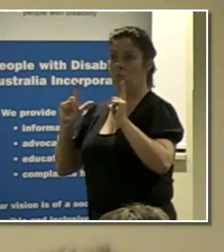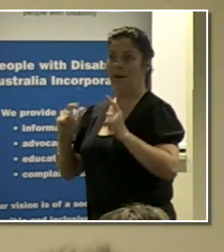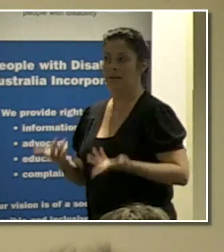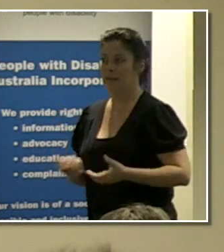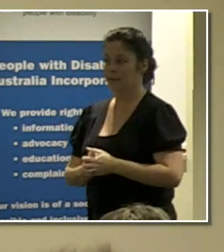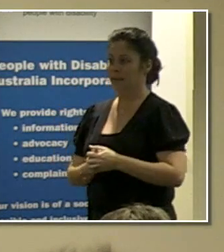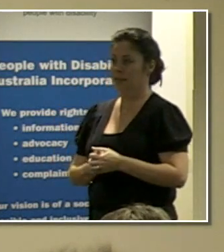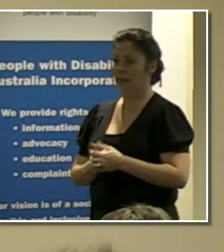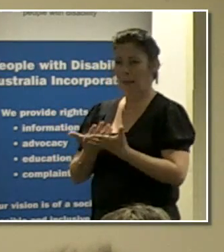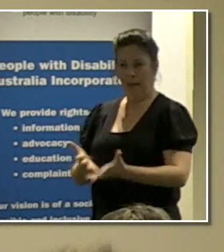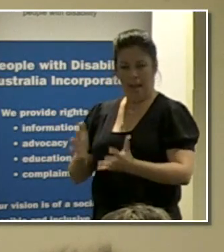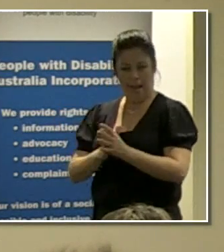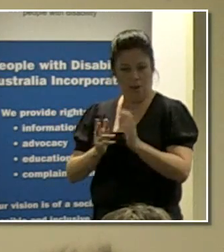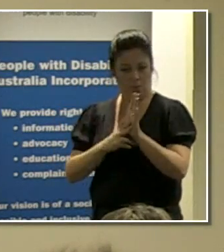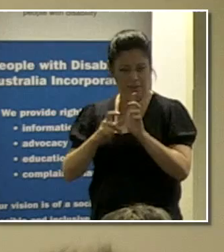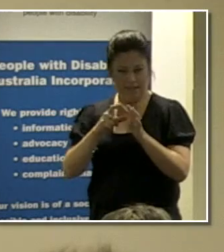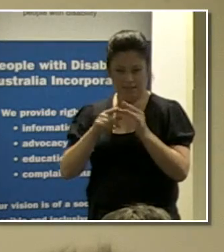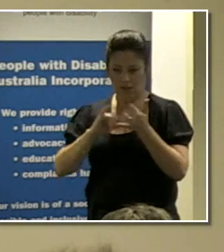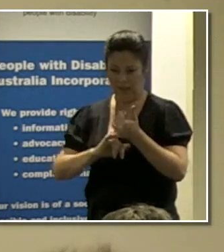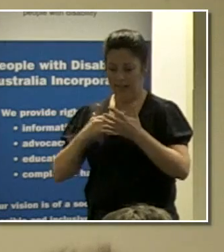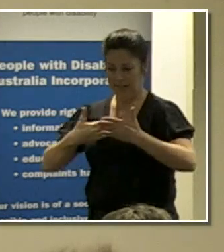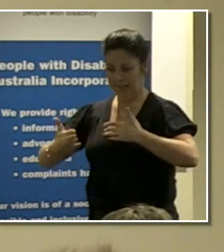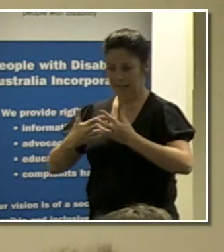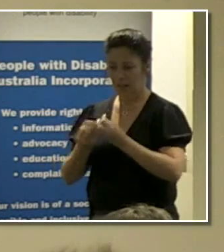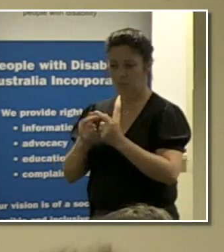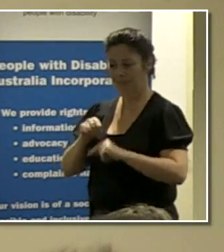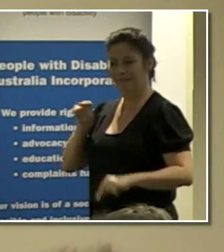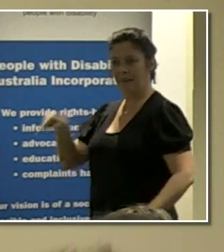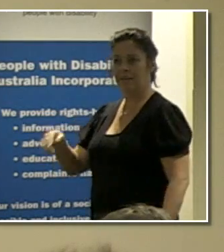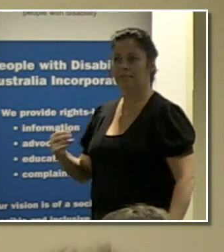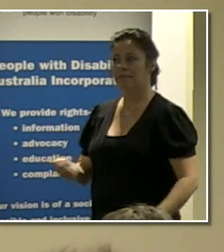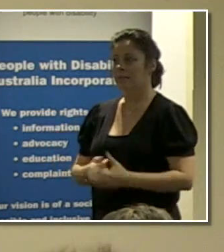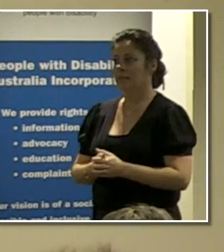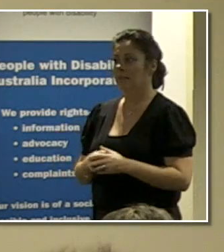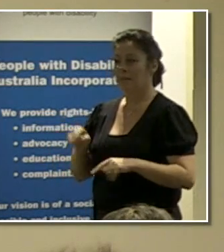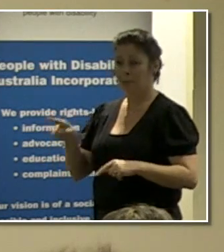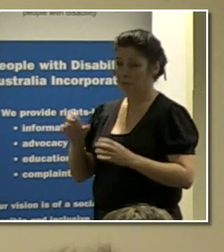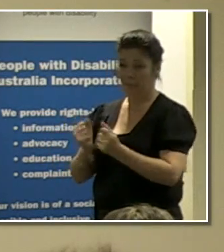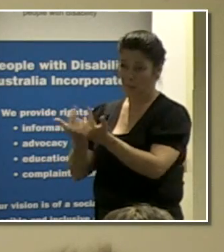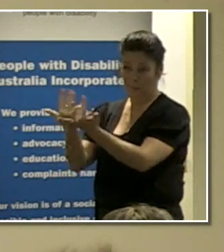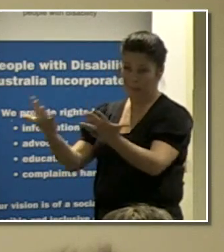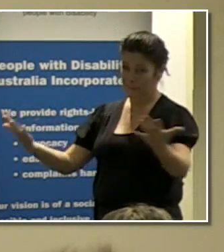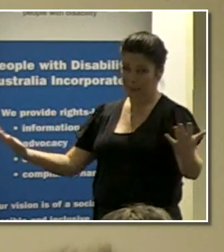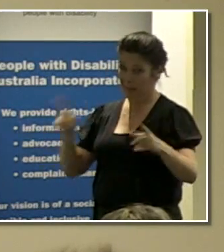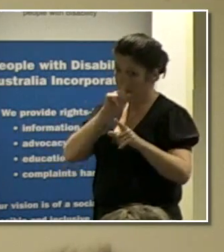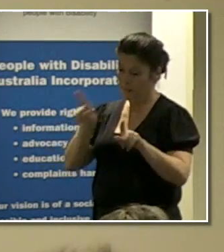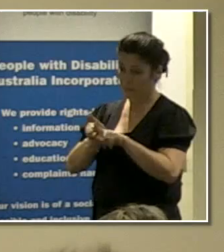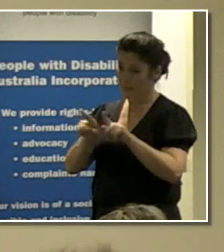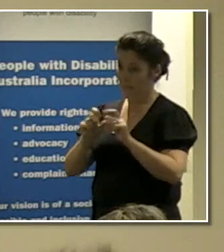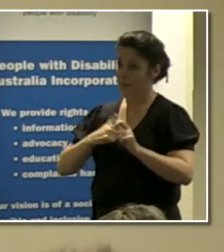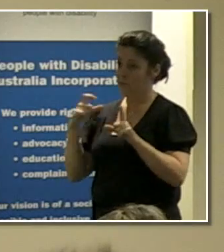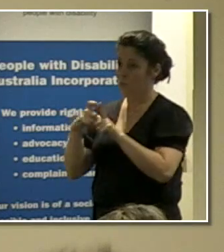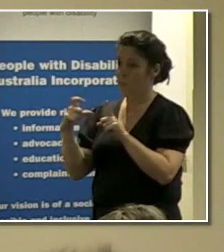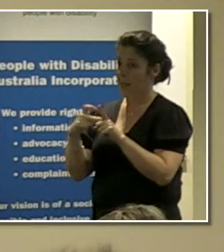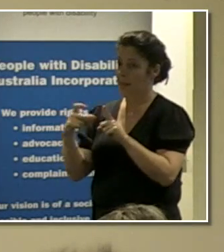So how is the NDIS going to deal with that? Because she's not the only one. There are many people with